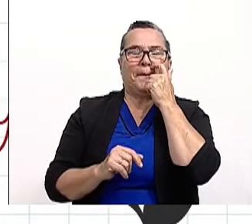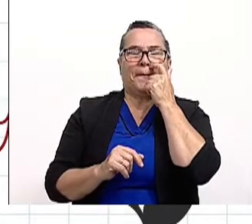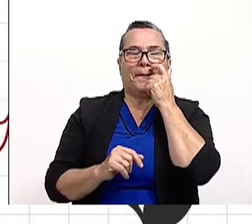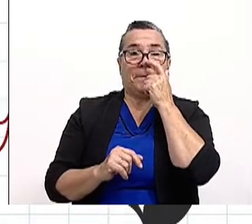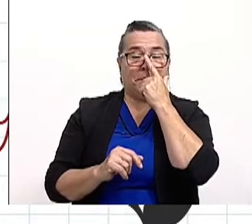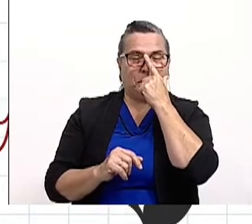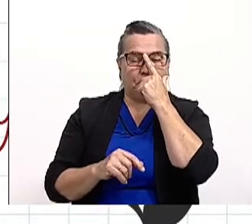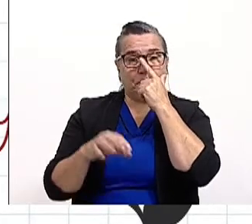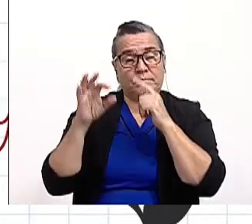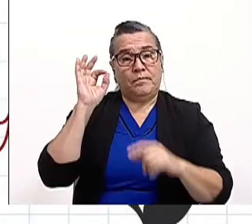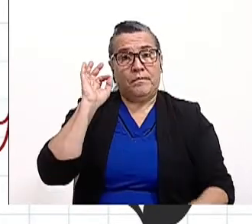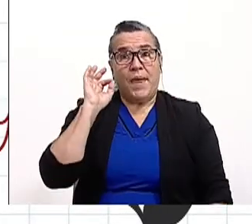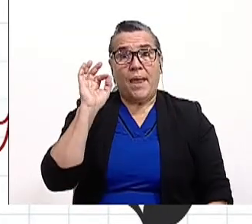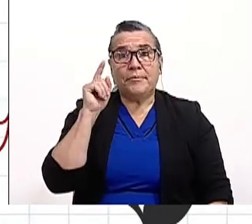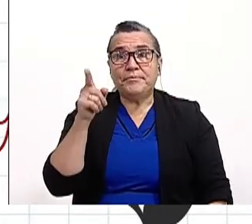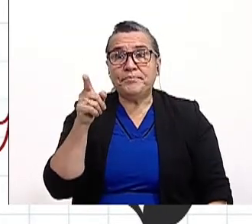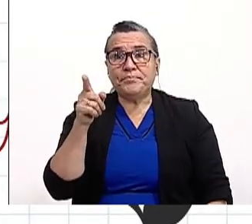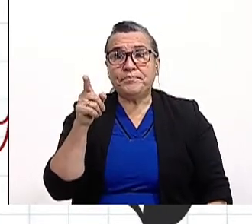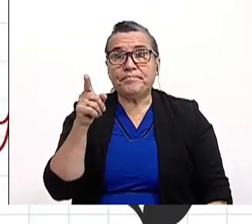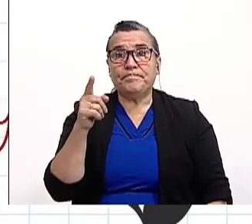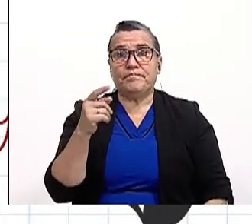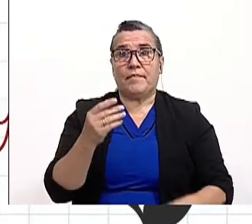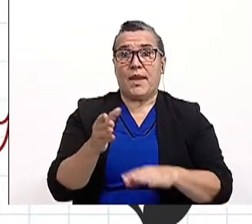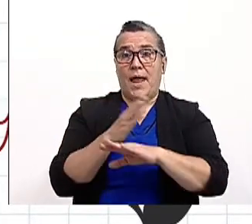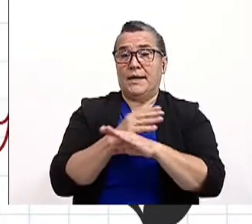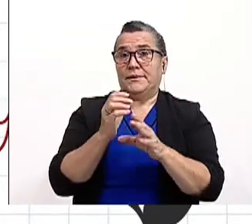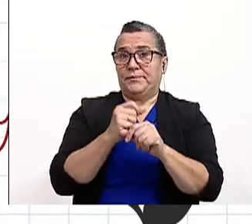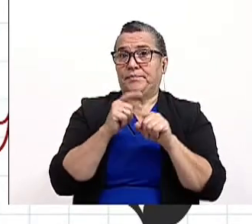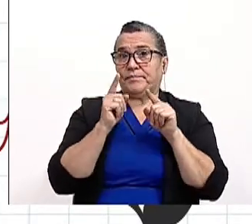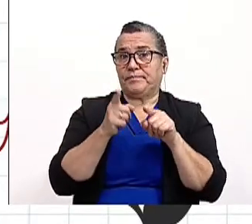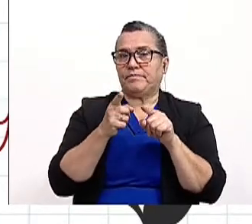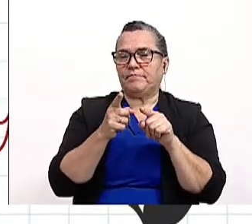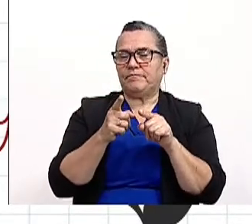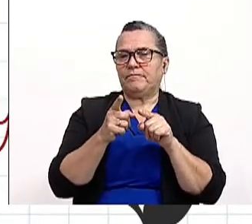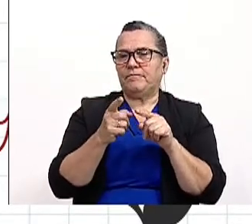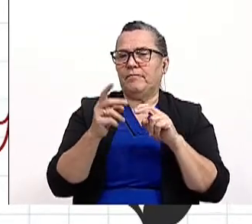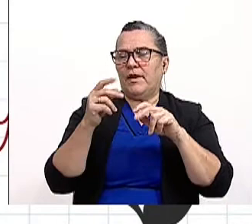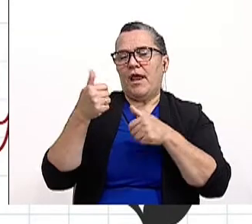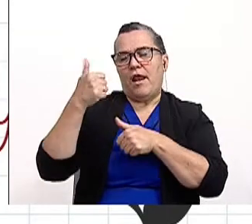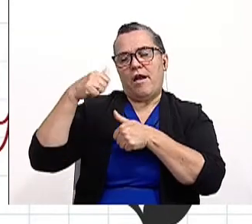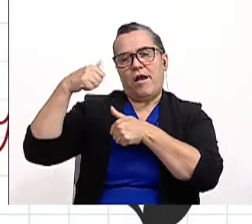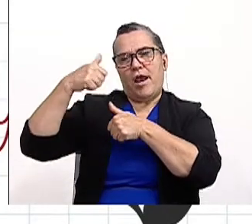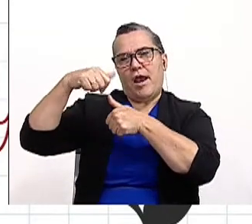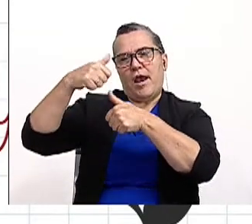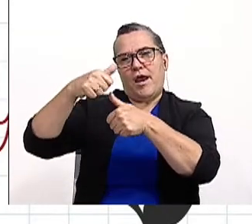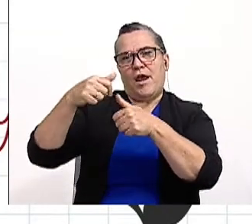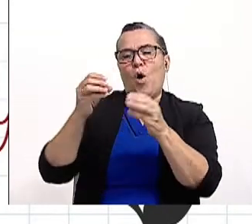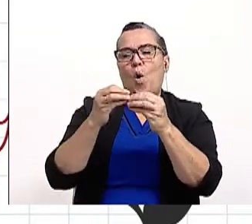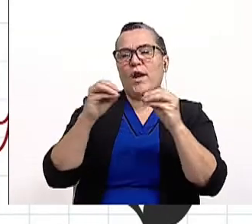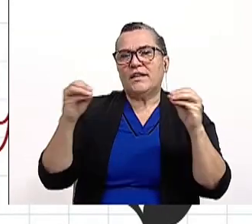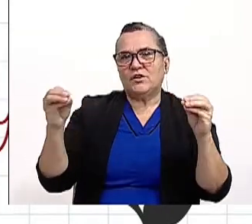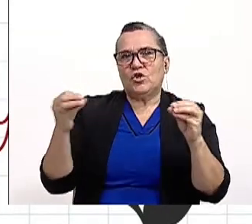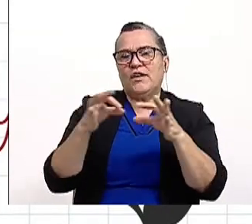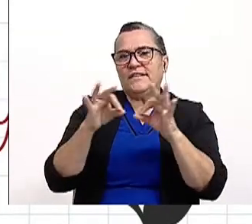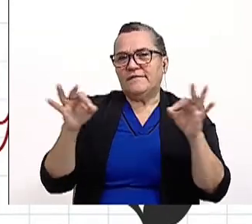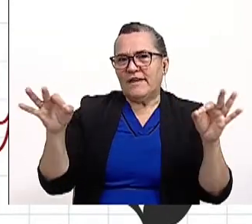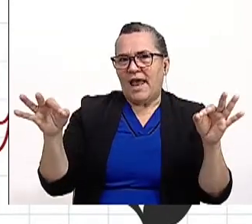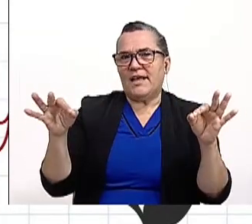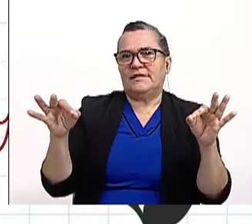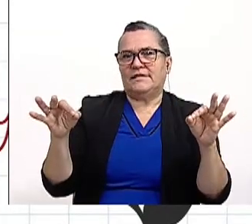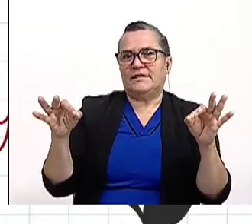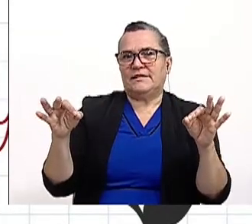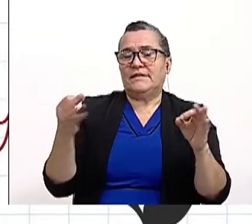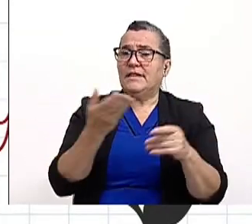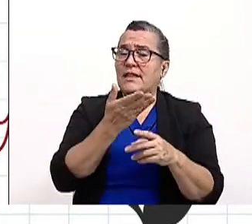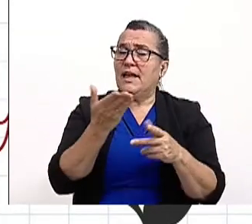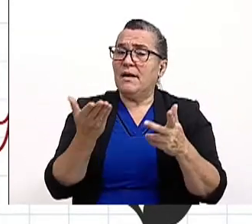Okay, very good. Before doing that, let's begin by reviewing some important sentence frames and